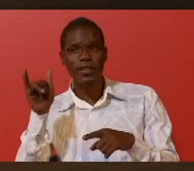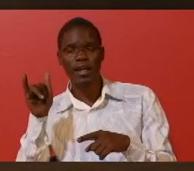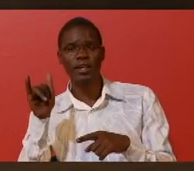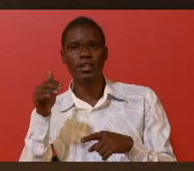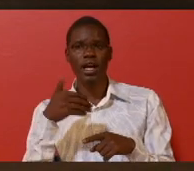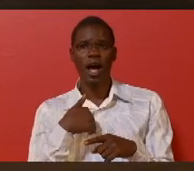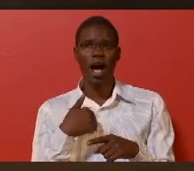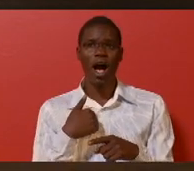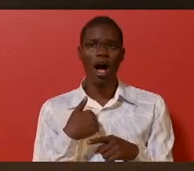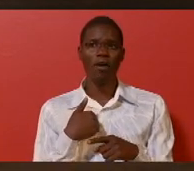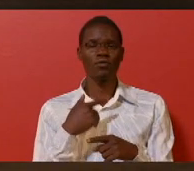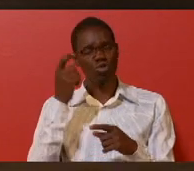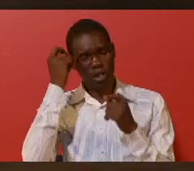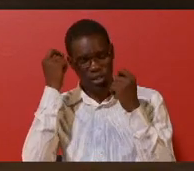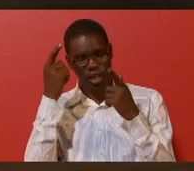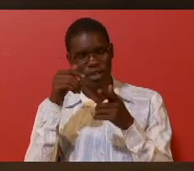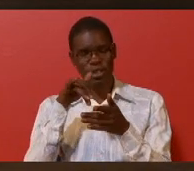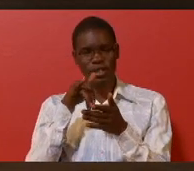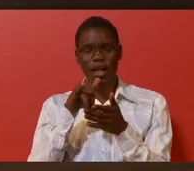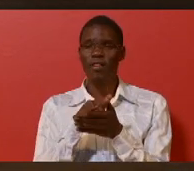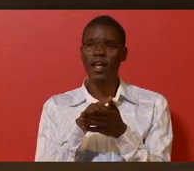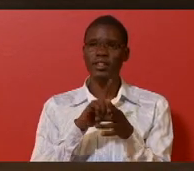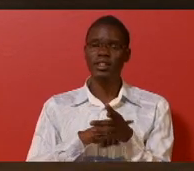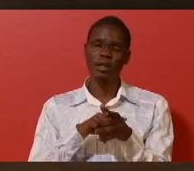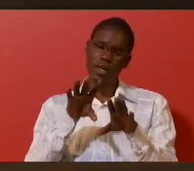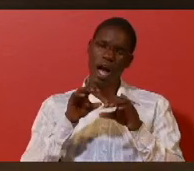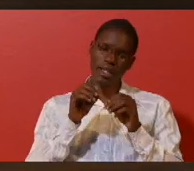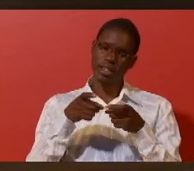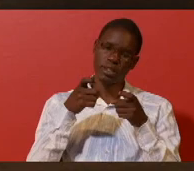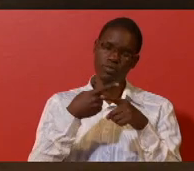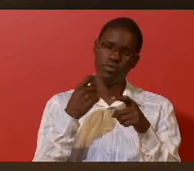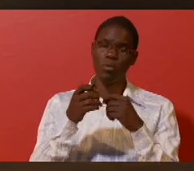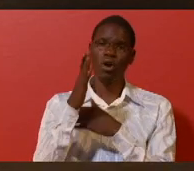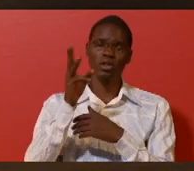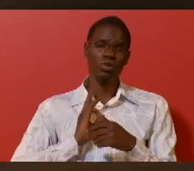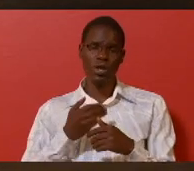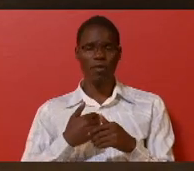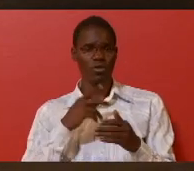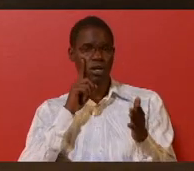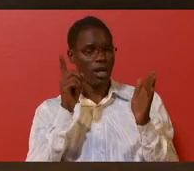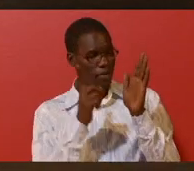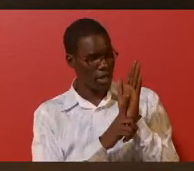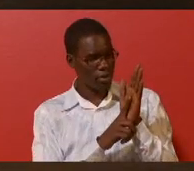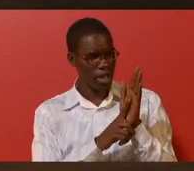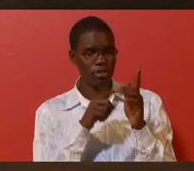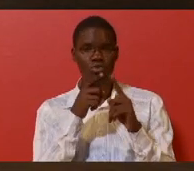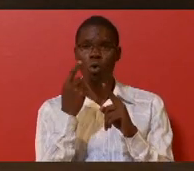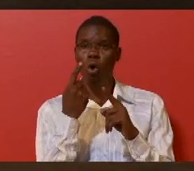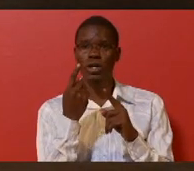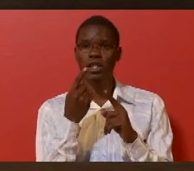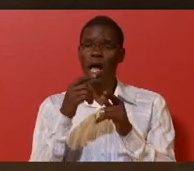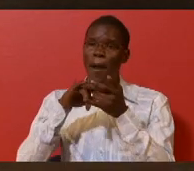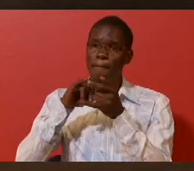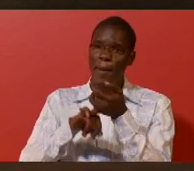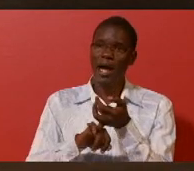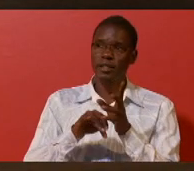emote. And so it's important that as we accept this gift from God, we recognize, first of all, that it's only given to married people. It's not